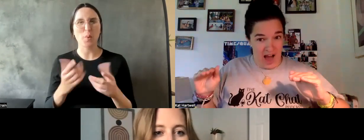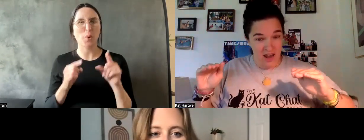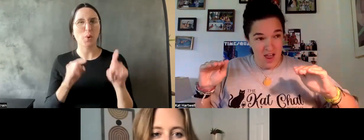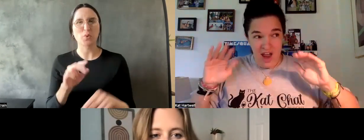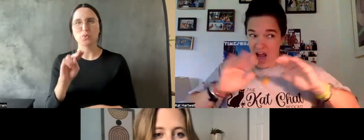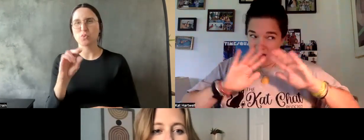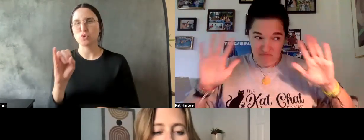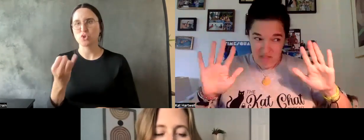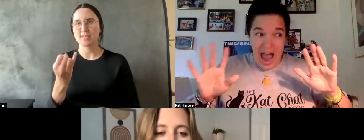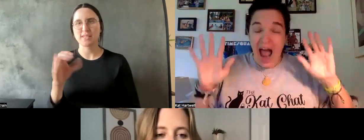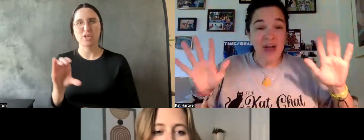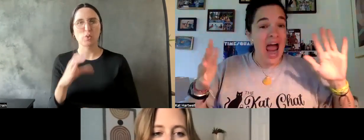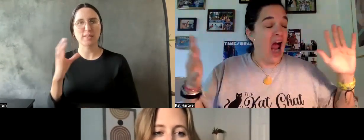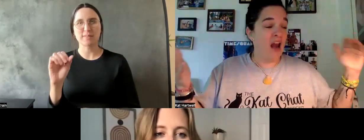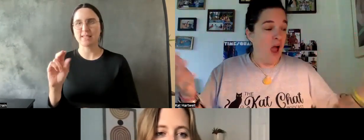Christmas Con. yeah,